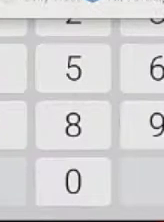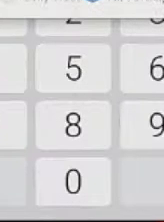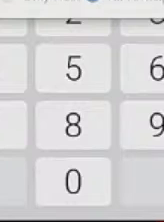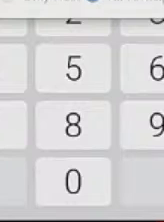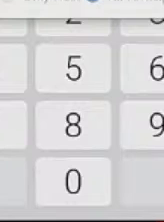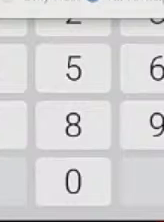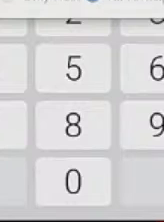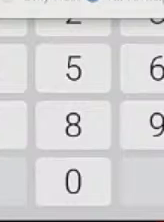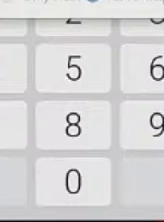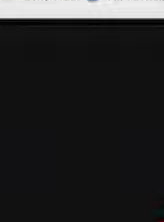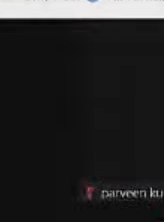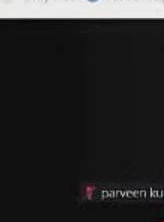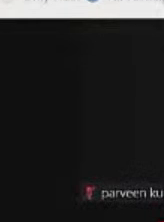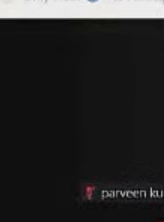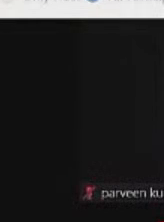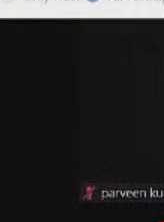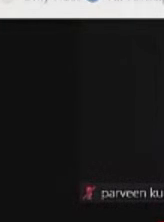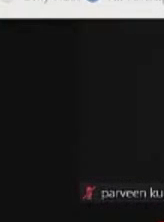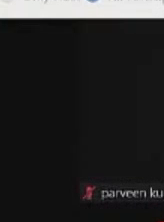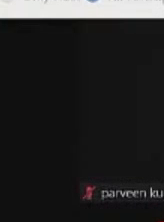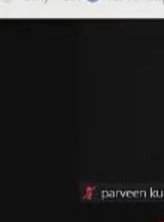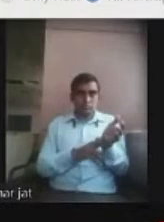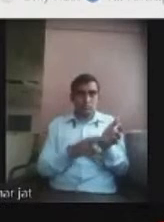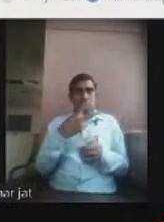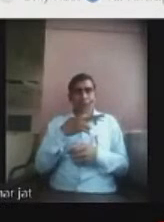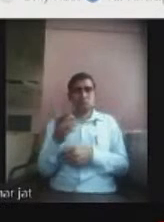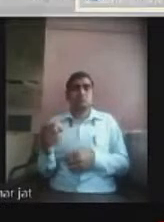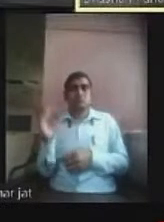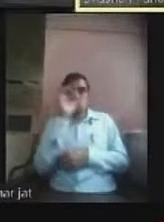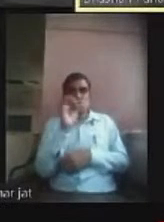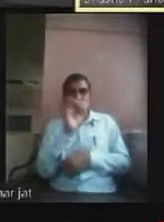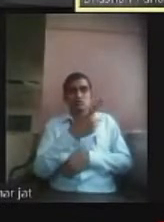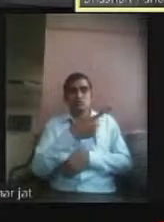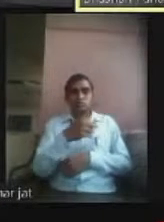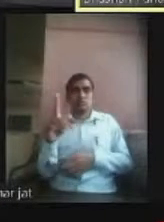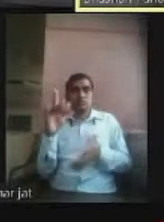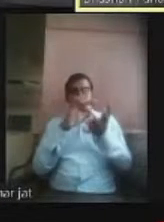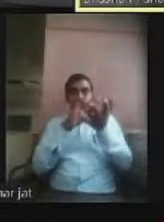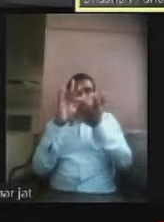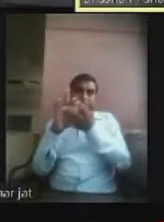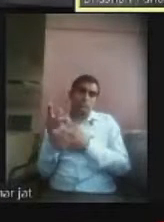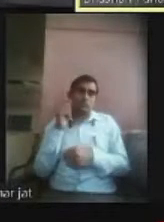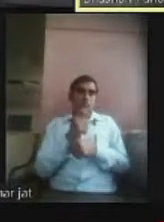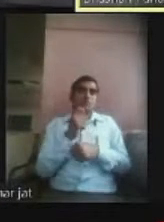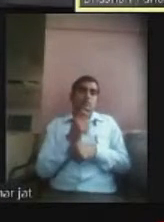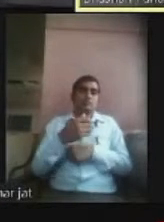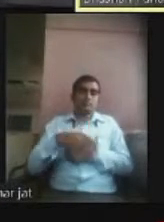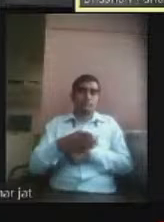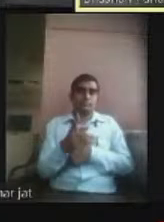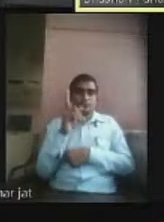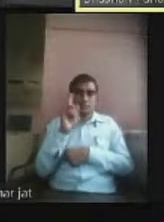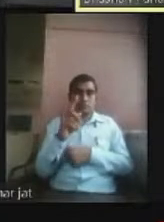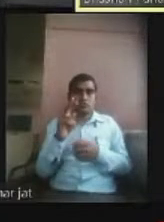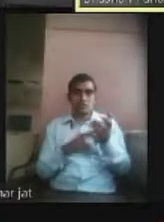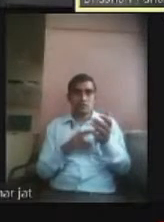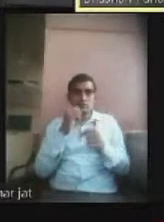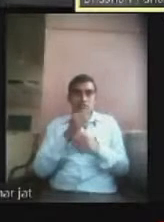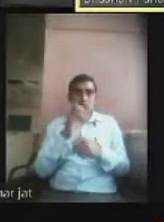and a lot of green kits were distributed in Blind People's Association, sanitizers and masks